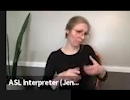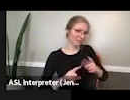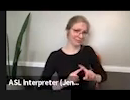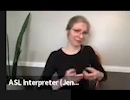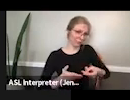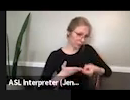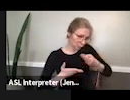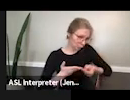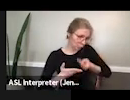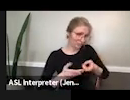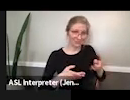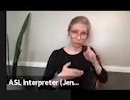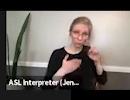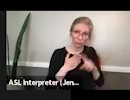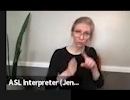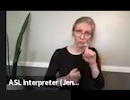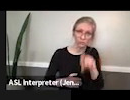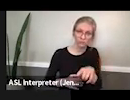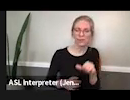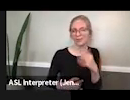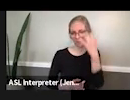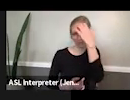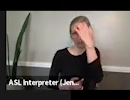notice? That's a memory activity.